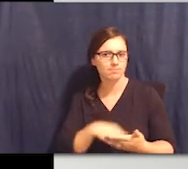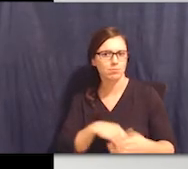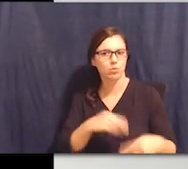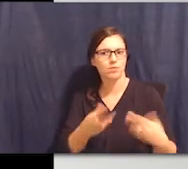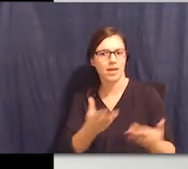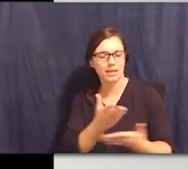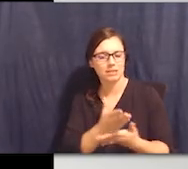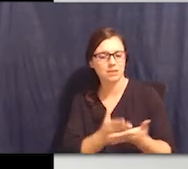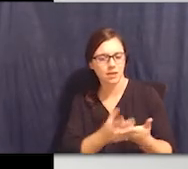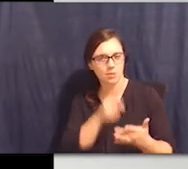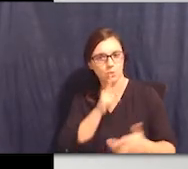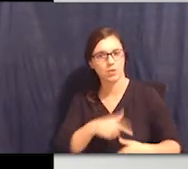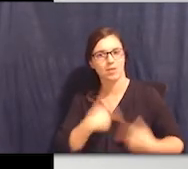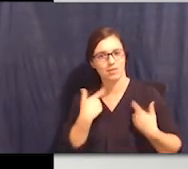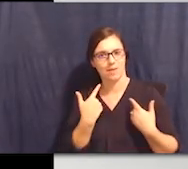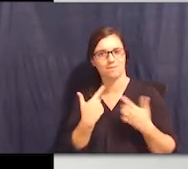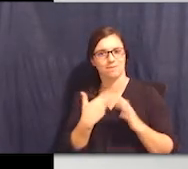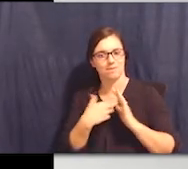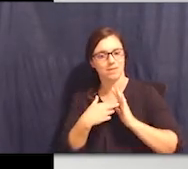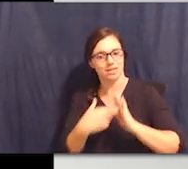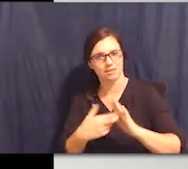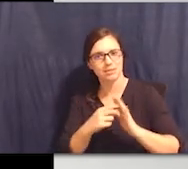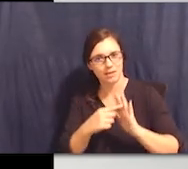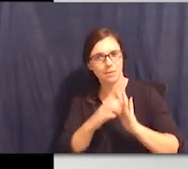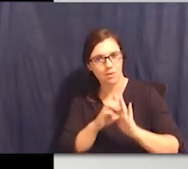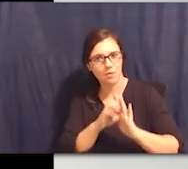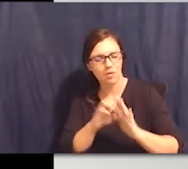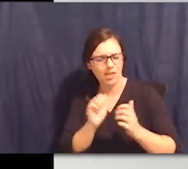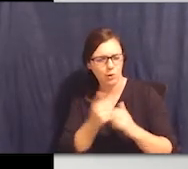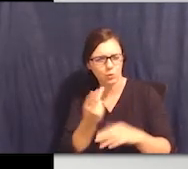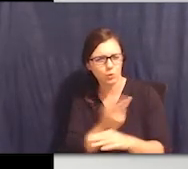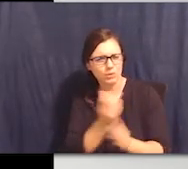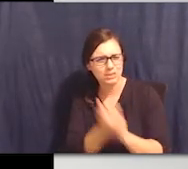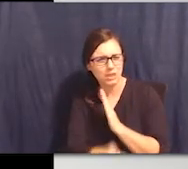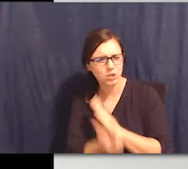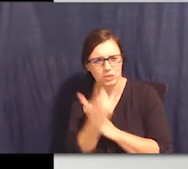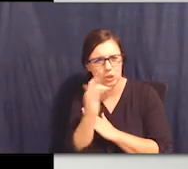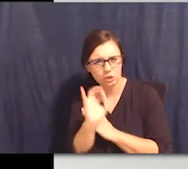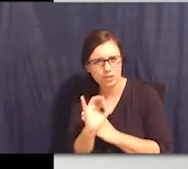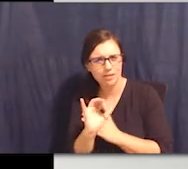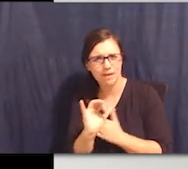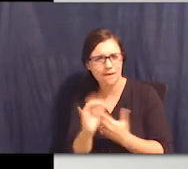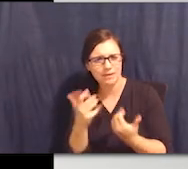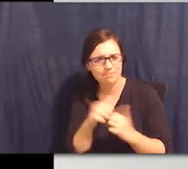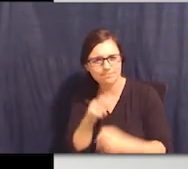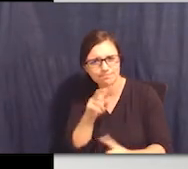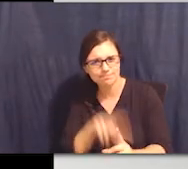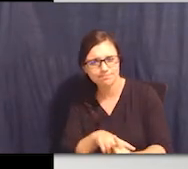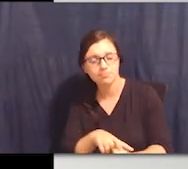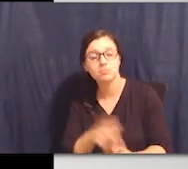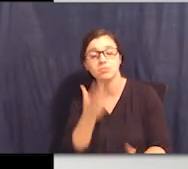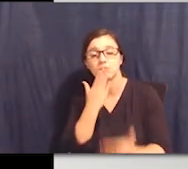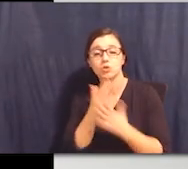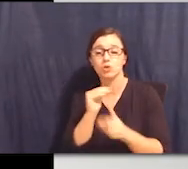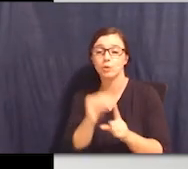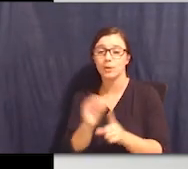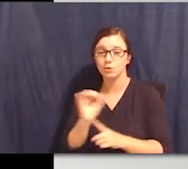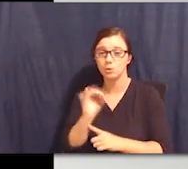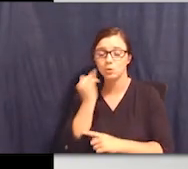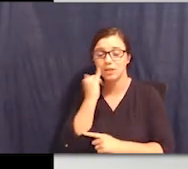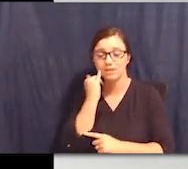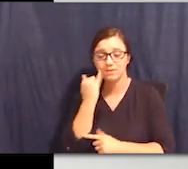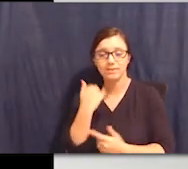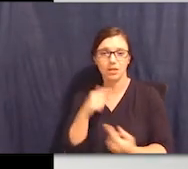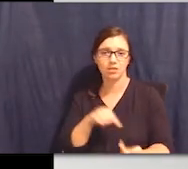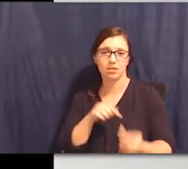providing some of real life examples of how to use those skills and what those skills look like. It's a good reminder. It's also a good reminder if you're experiencing